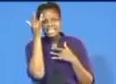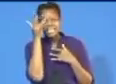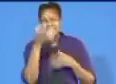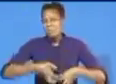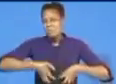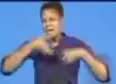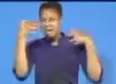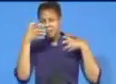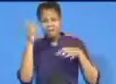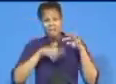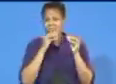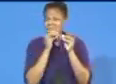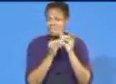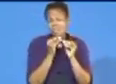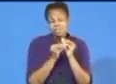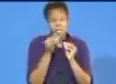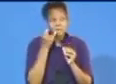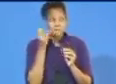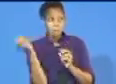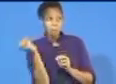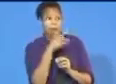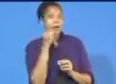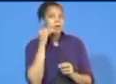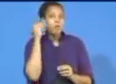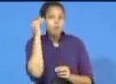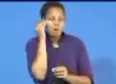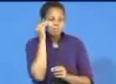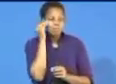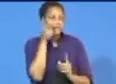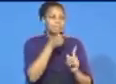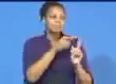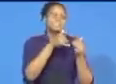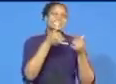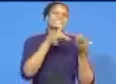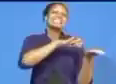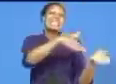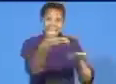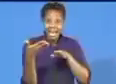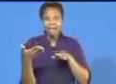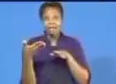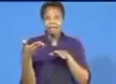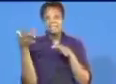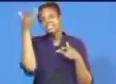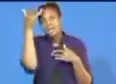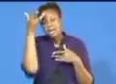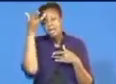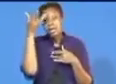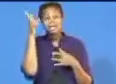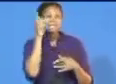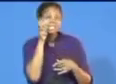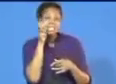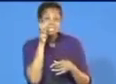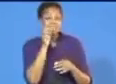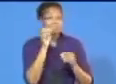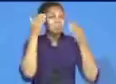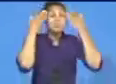fix him. Had he gone home, he would have died a leper. Listen to me. I don't know how many